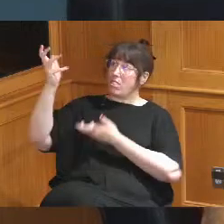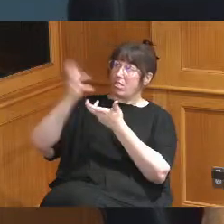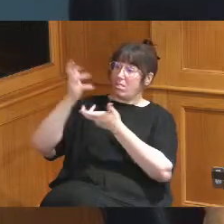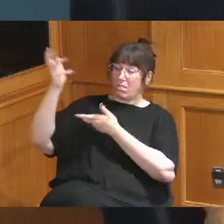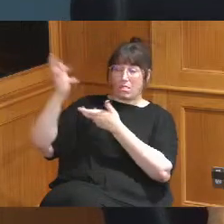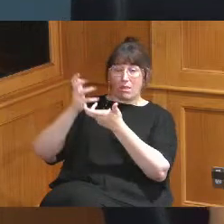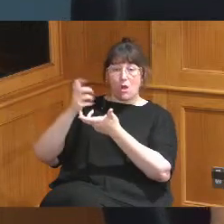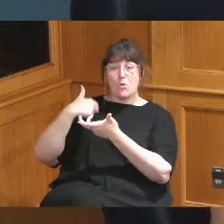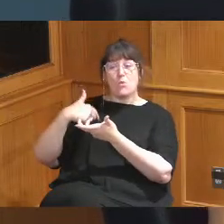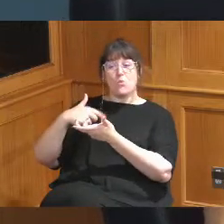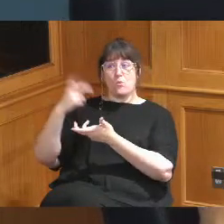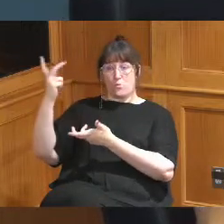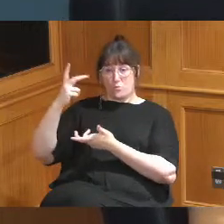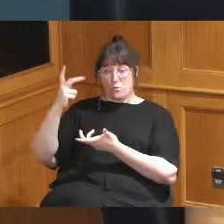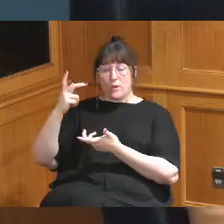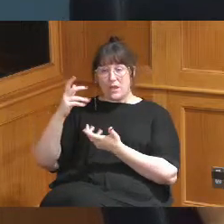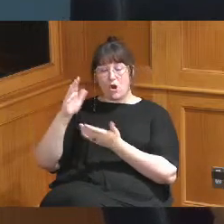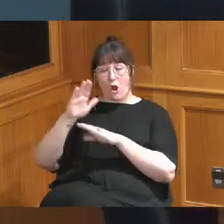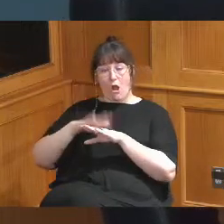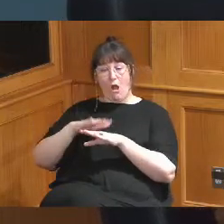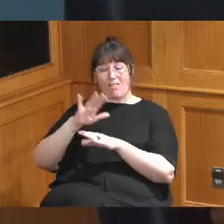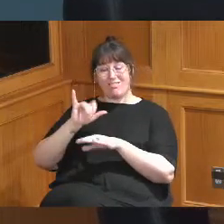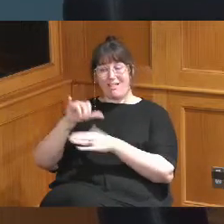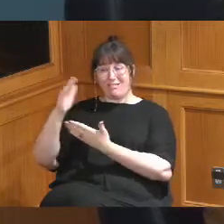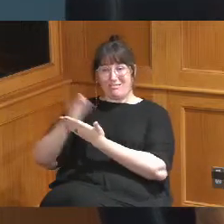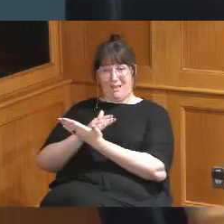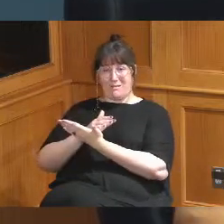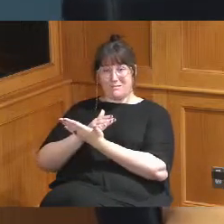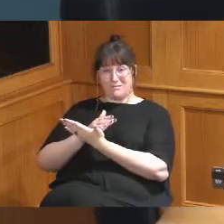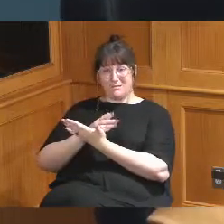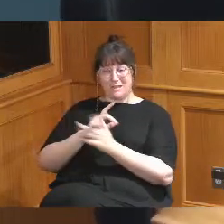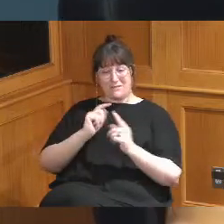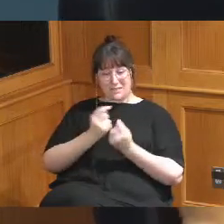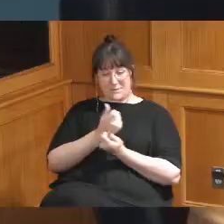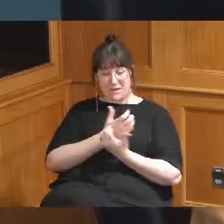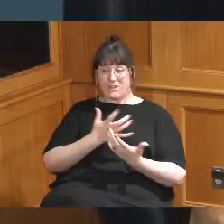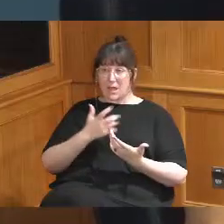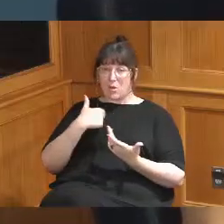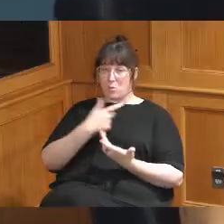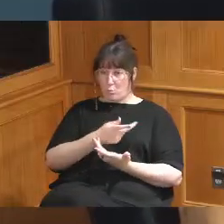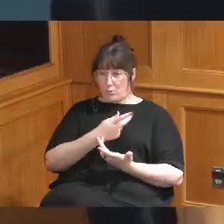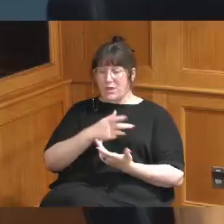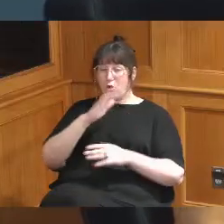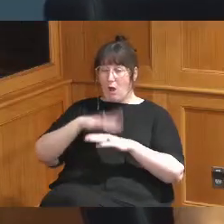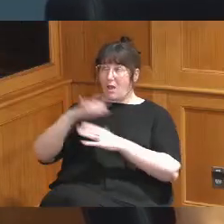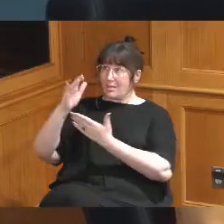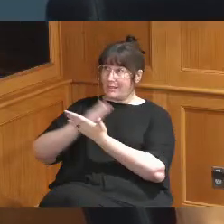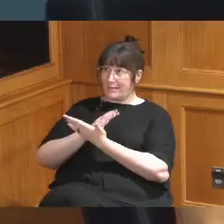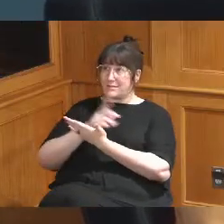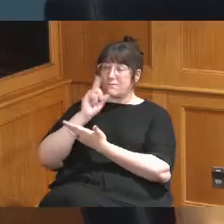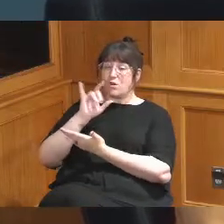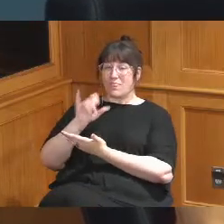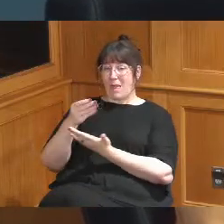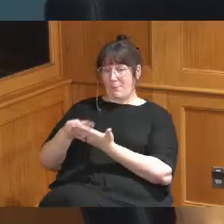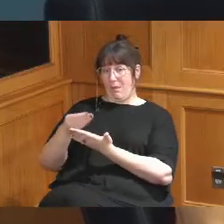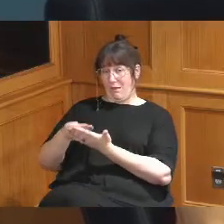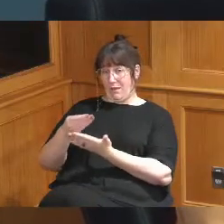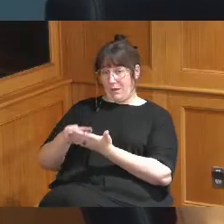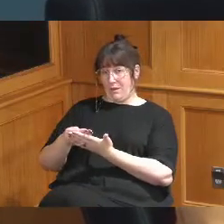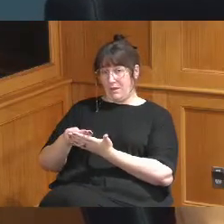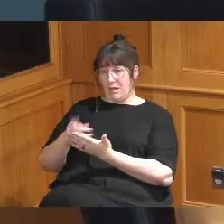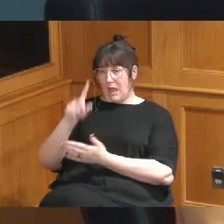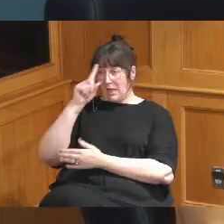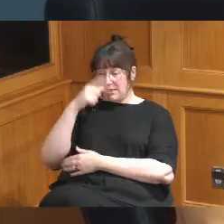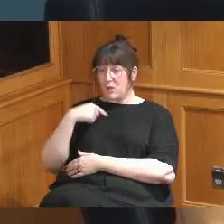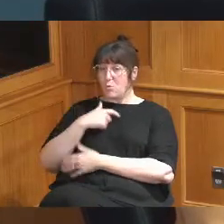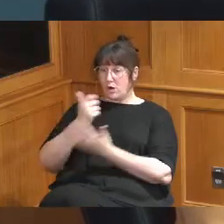We are certainly on that list of teams and communities that would be eligible for those dollars. In fact, I think we're pretty